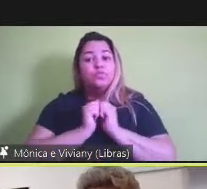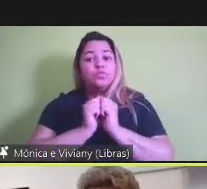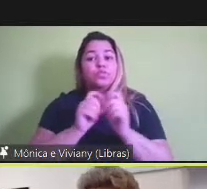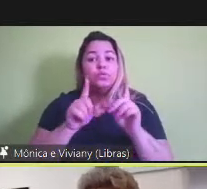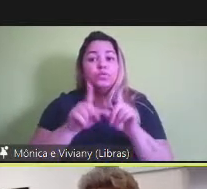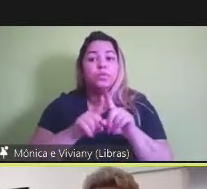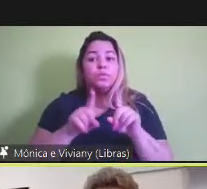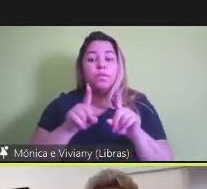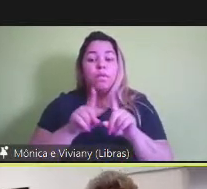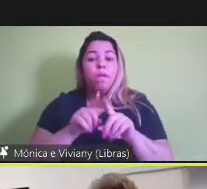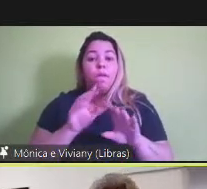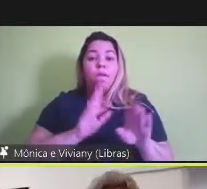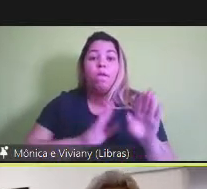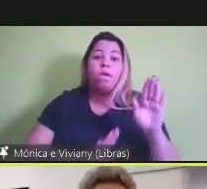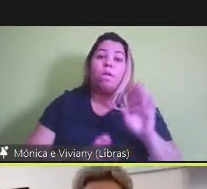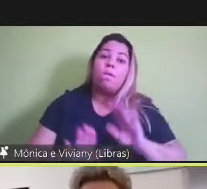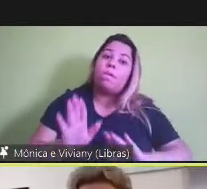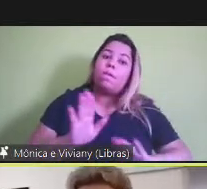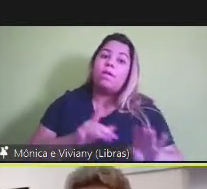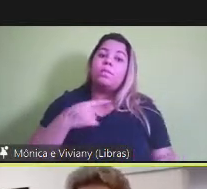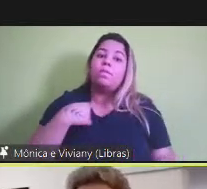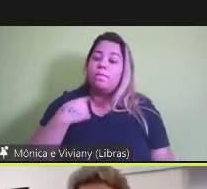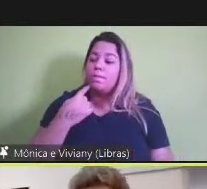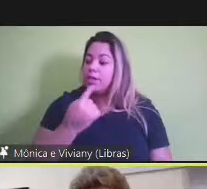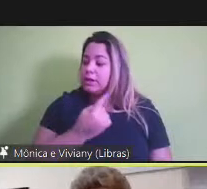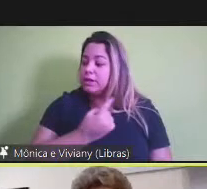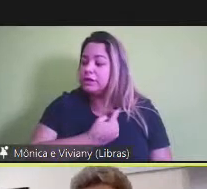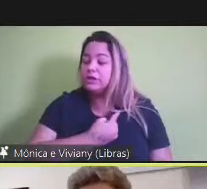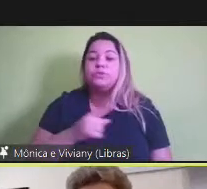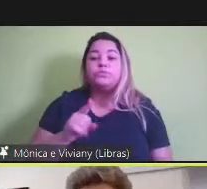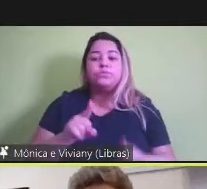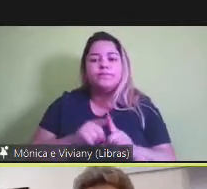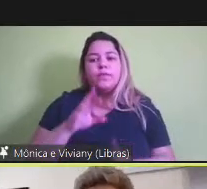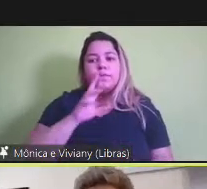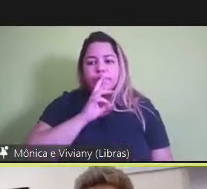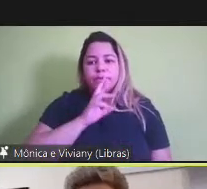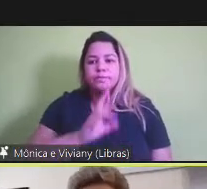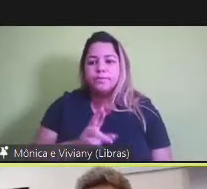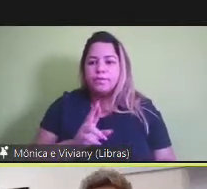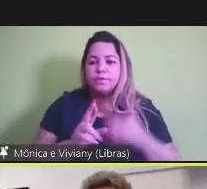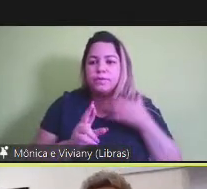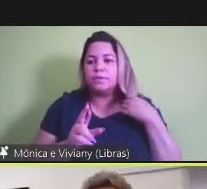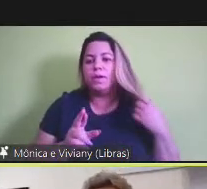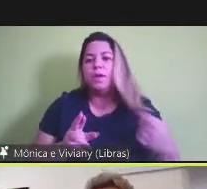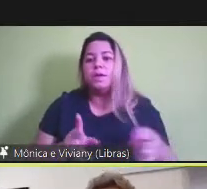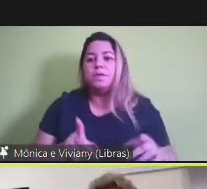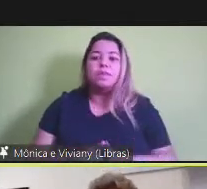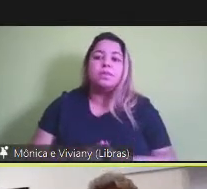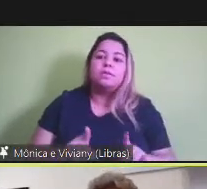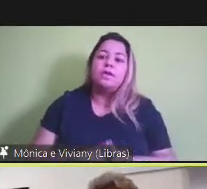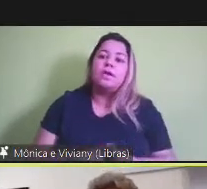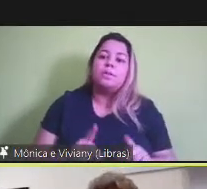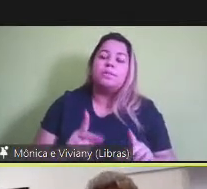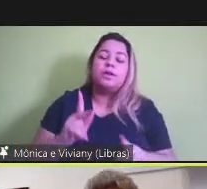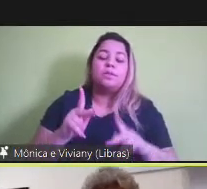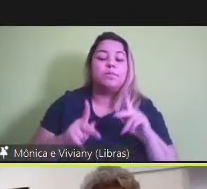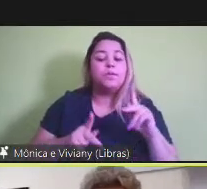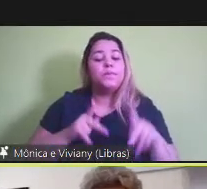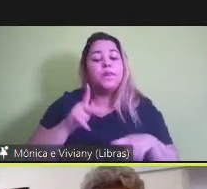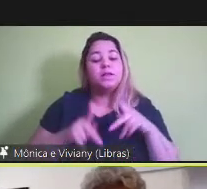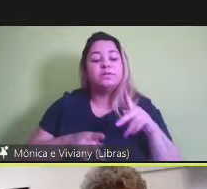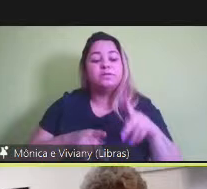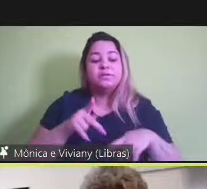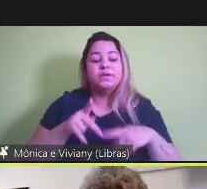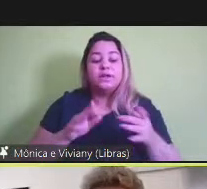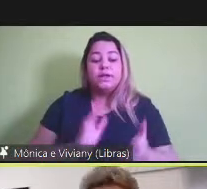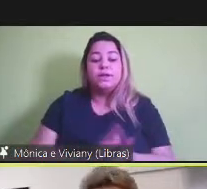that together we are going to have a better care. We will produce better results for that community, for that population,